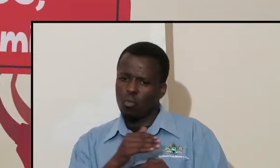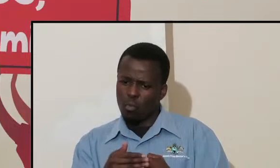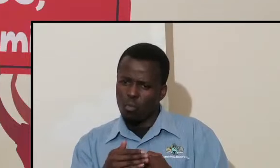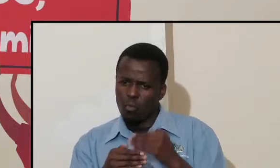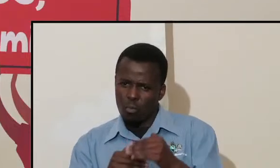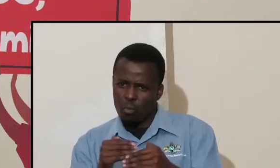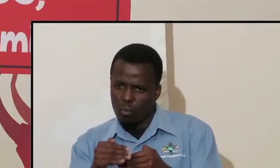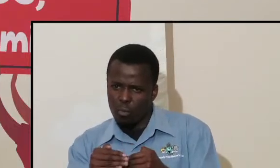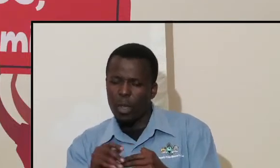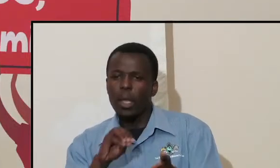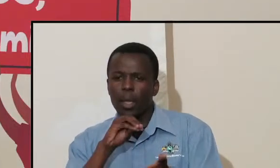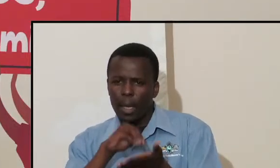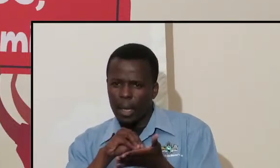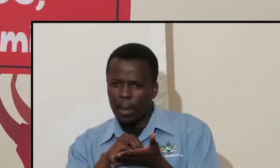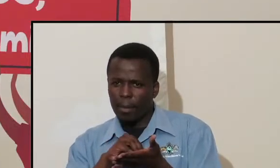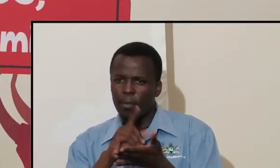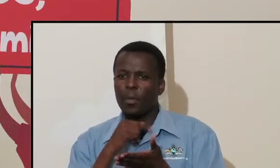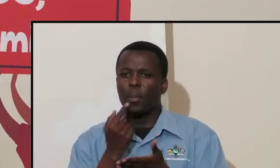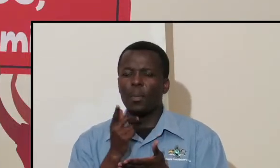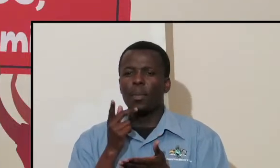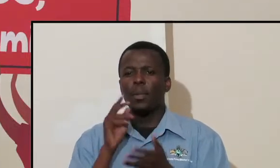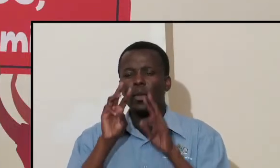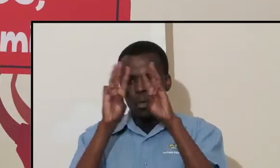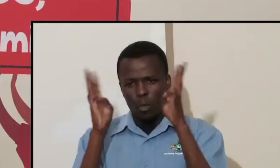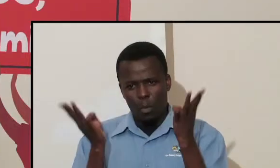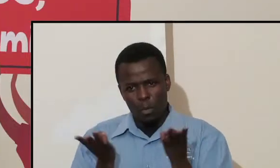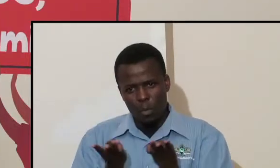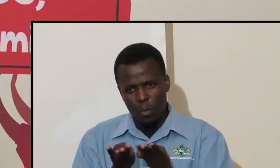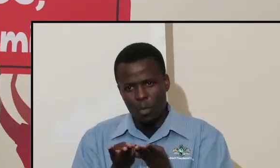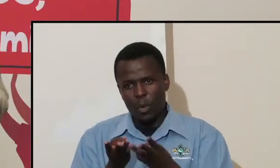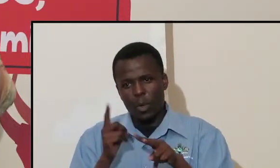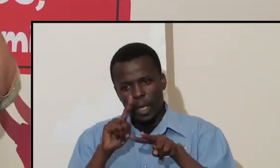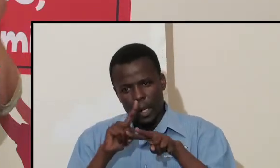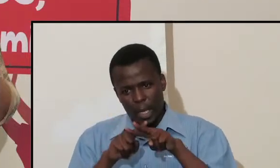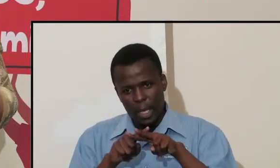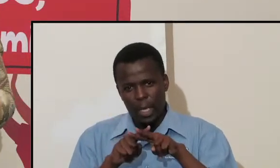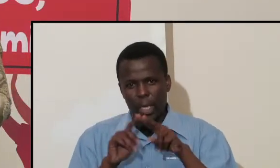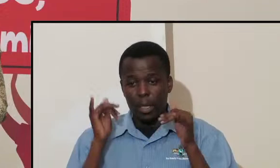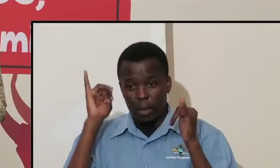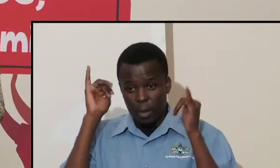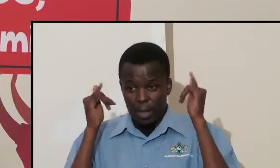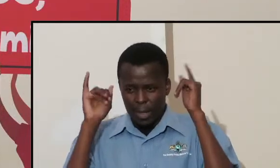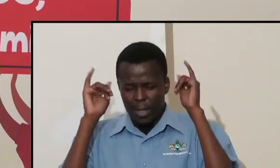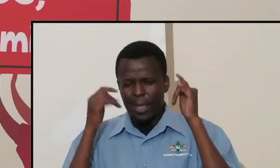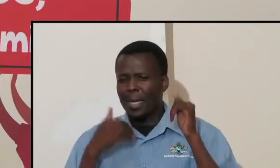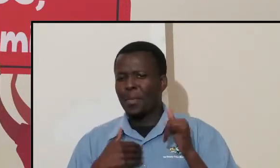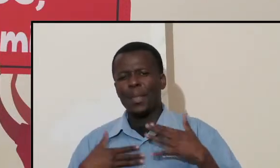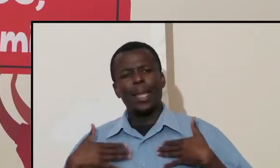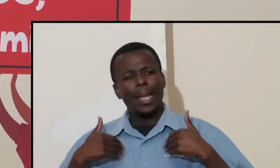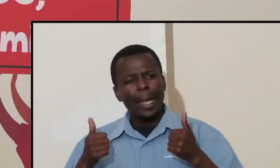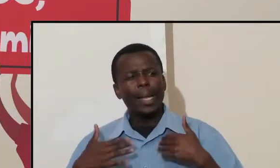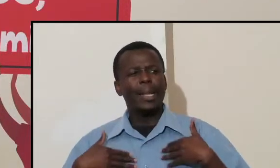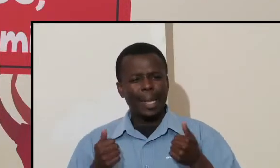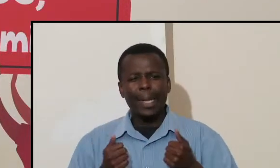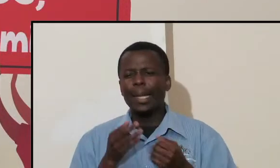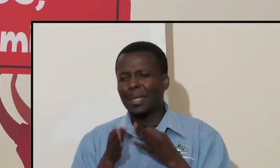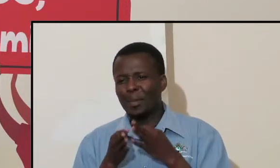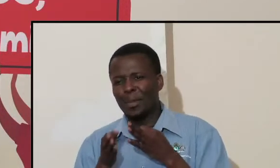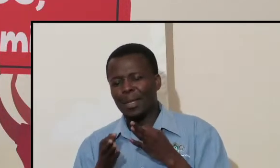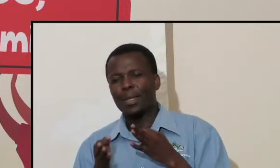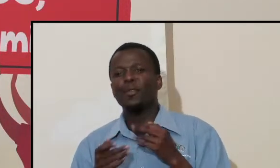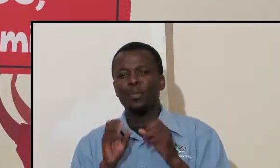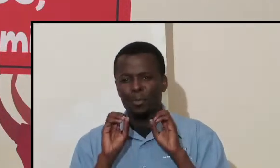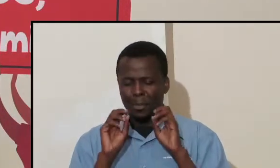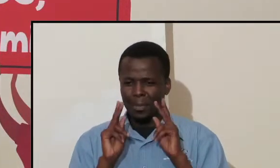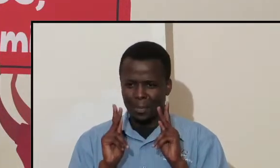the World AIDS commemoration, I'm talking about health all the time, and then the World AIDS